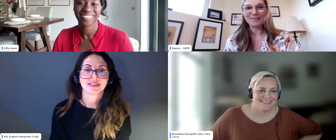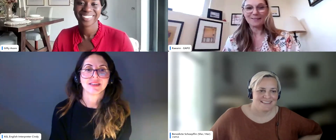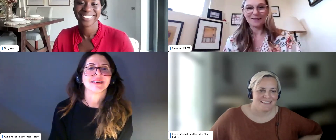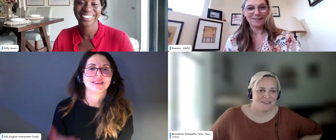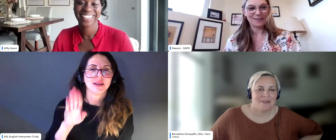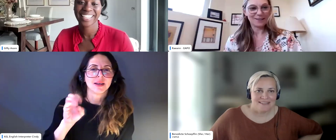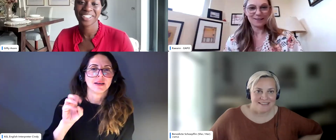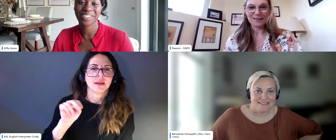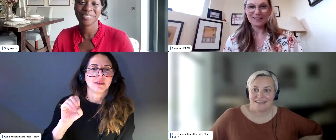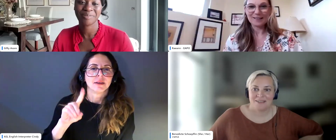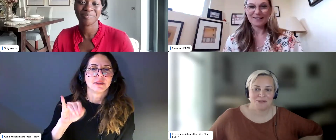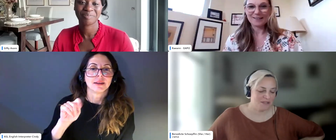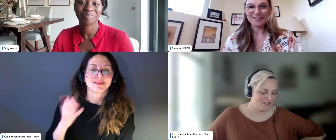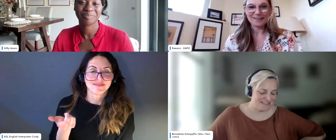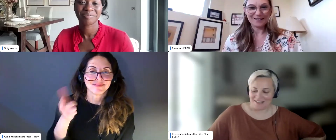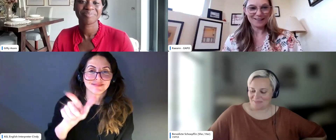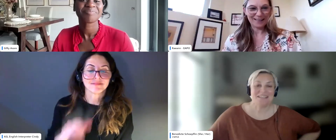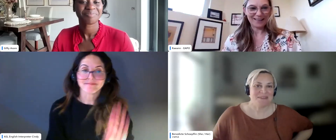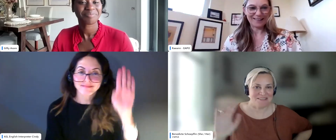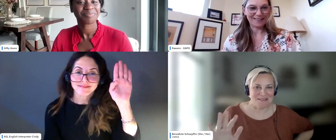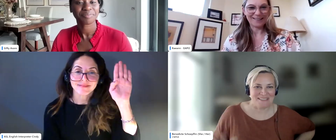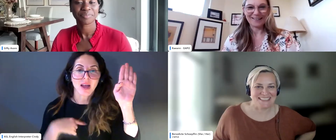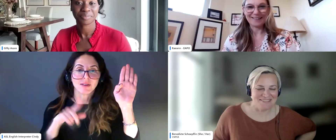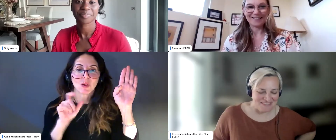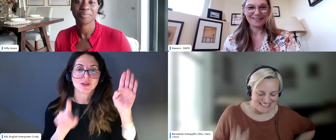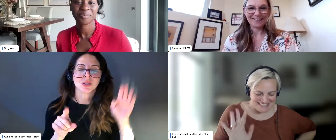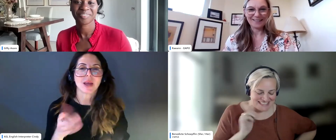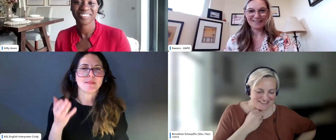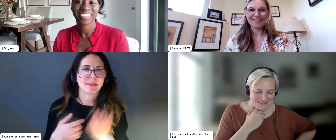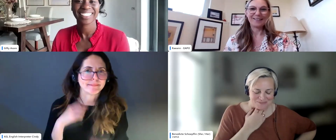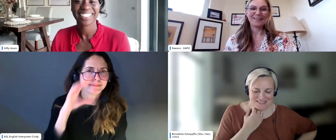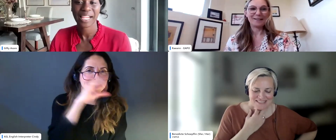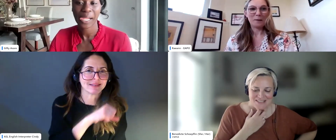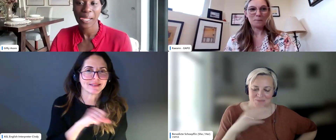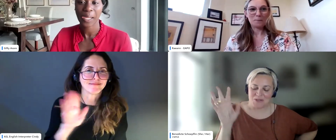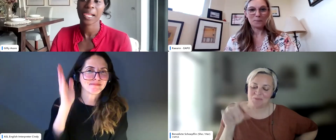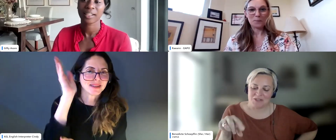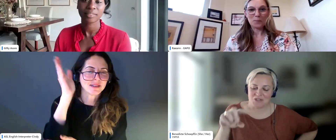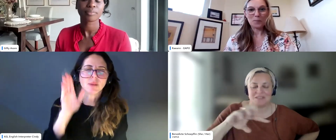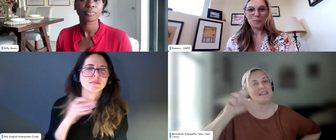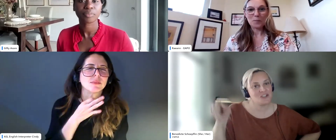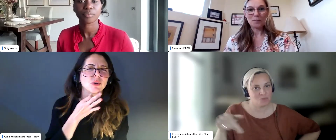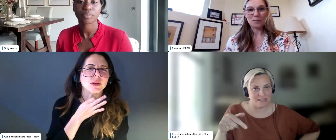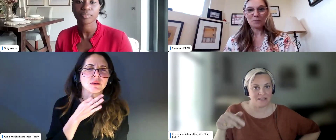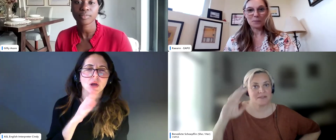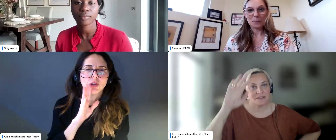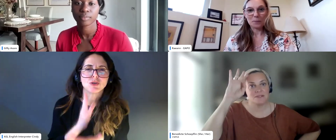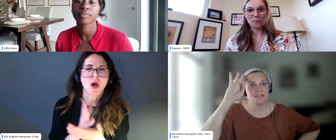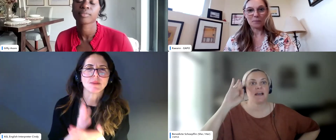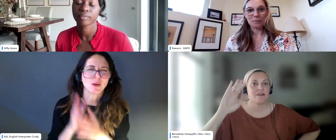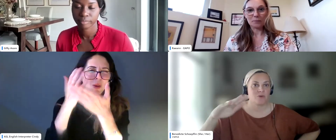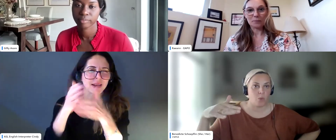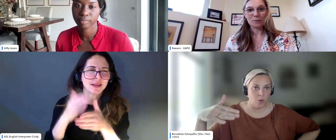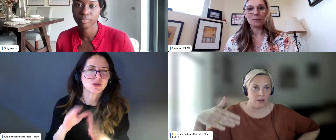now. Well, I guess I have a question, and it might have been because I missed it during the presentation, but you mentioned in the age breakdown that you